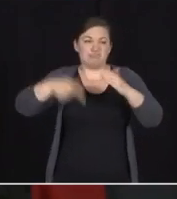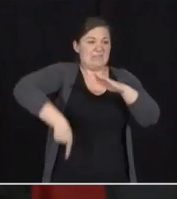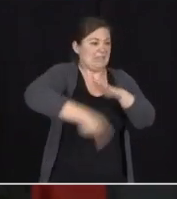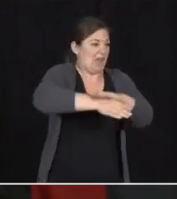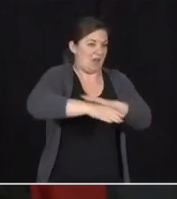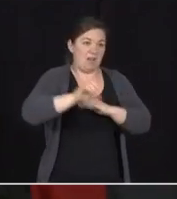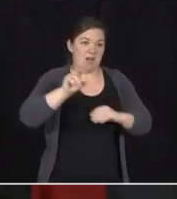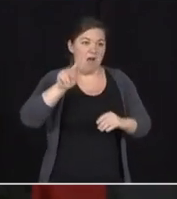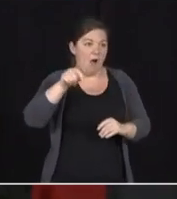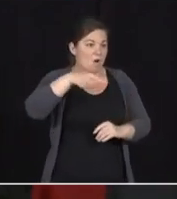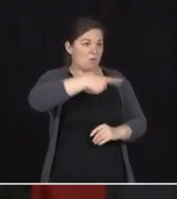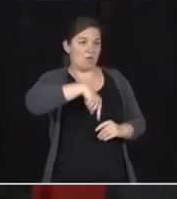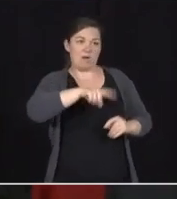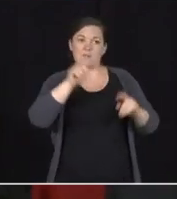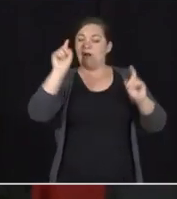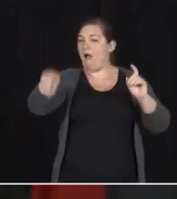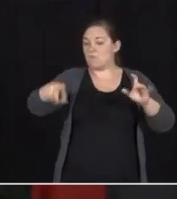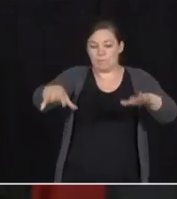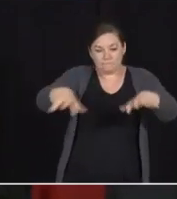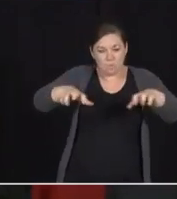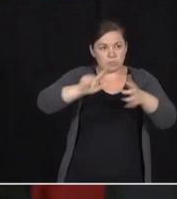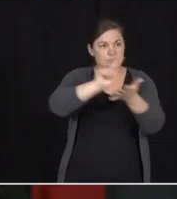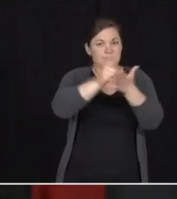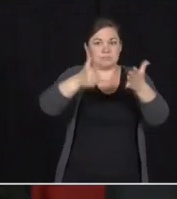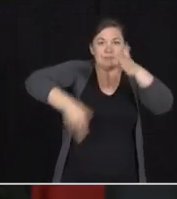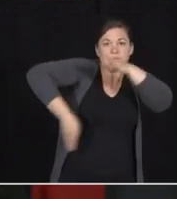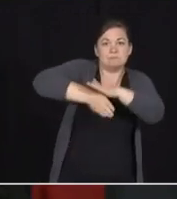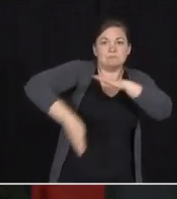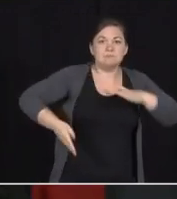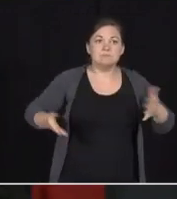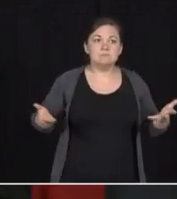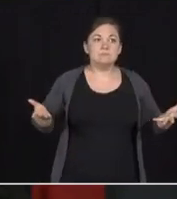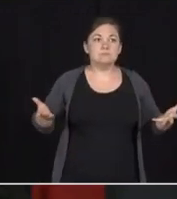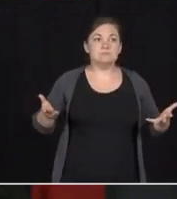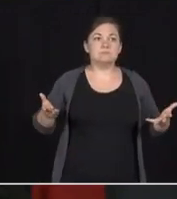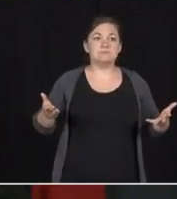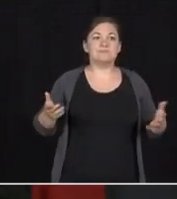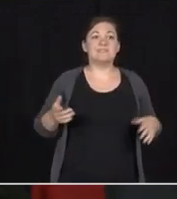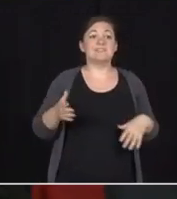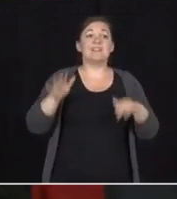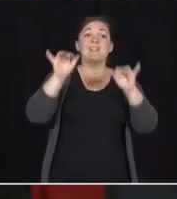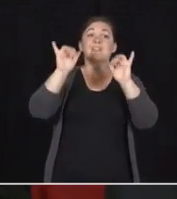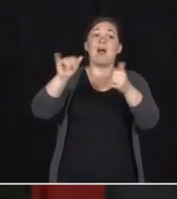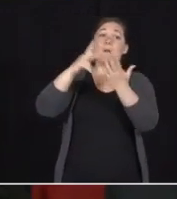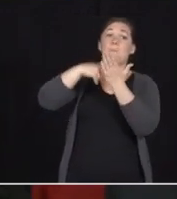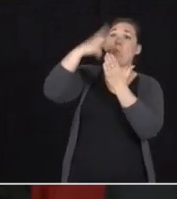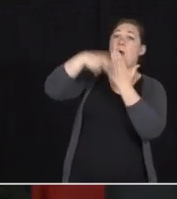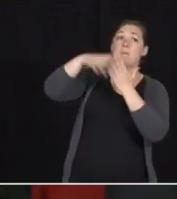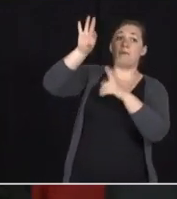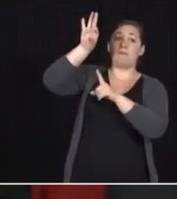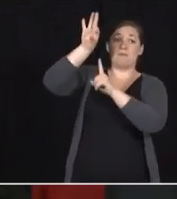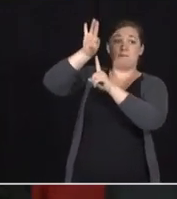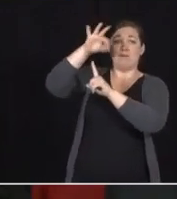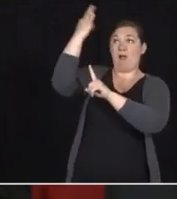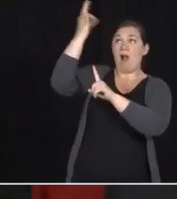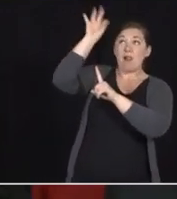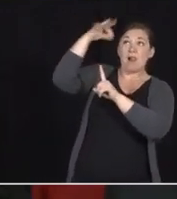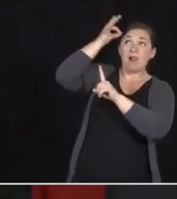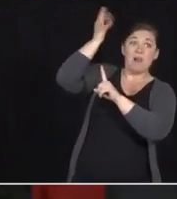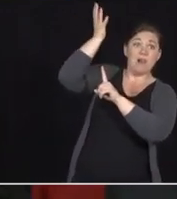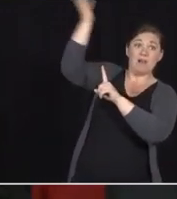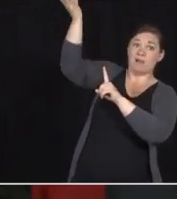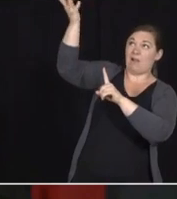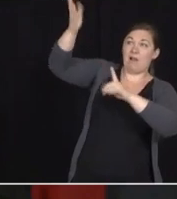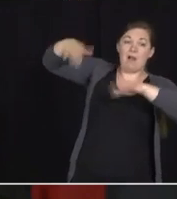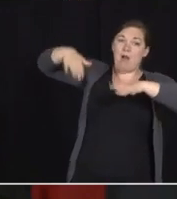So, Lucas, it hasn't even begun yet, so I don't know how they say they aren't going to apply. Maybe they've heard it verbally, but it starts this